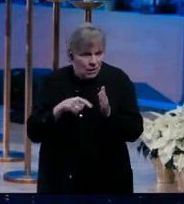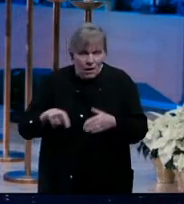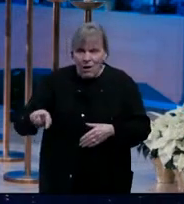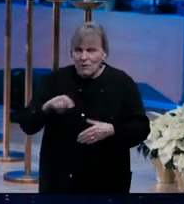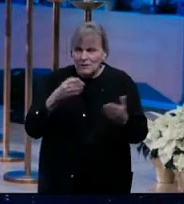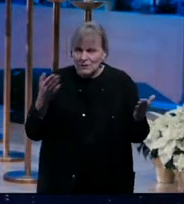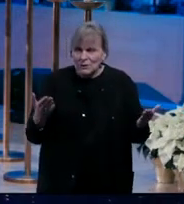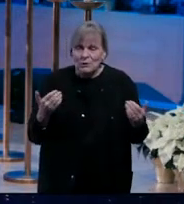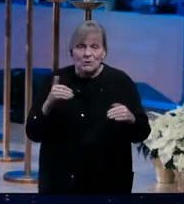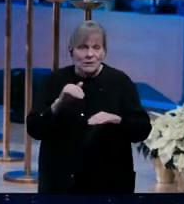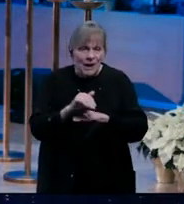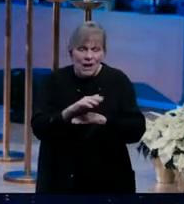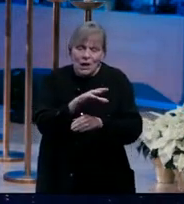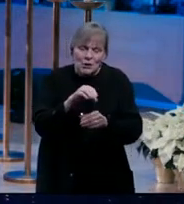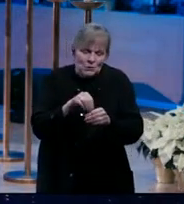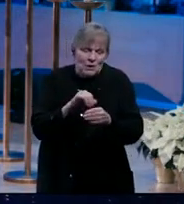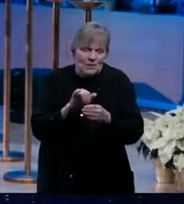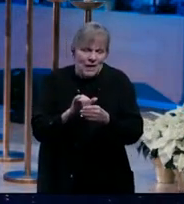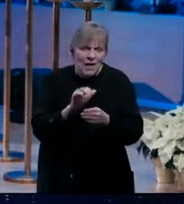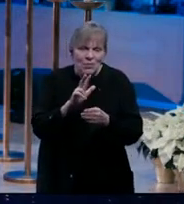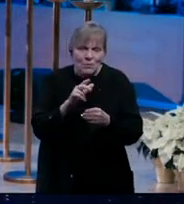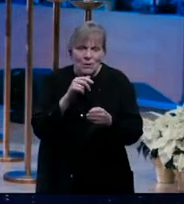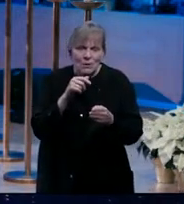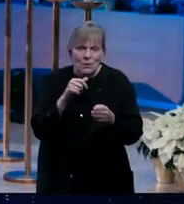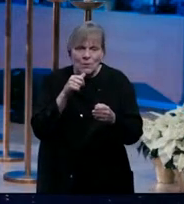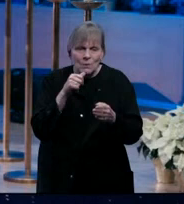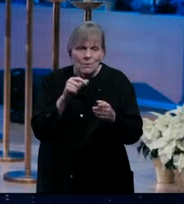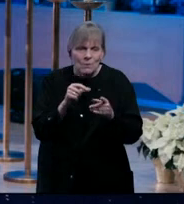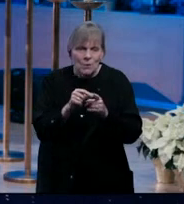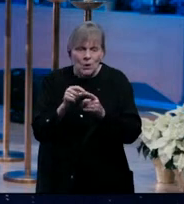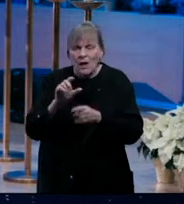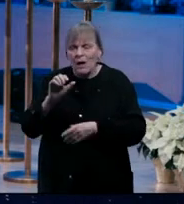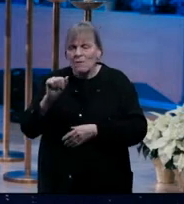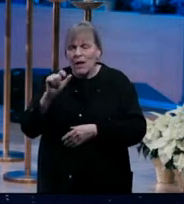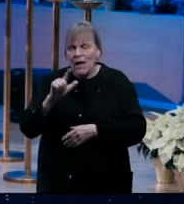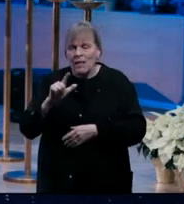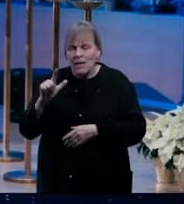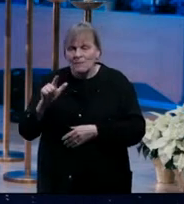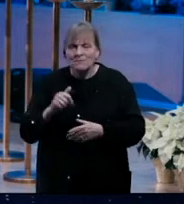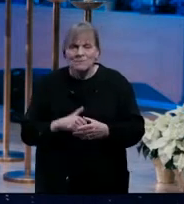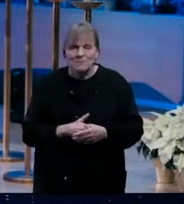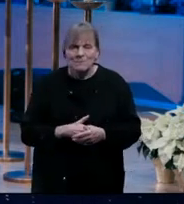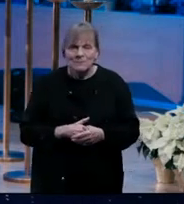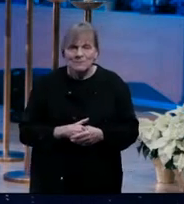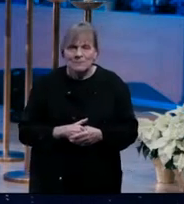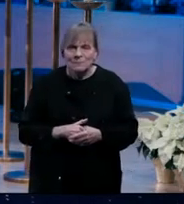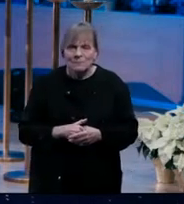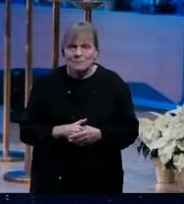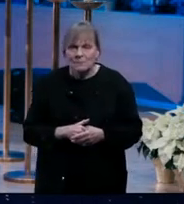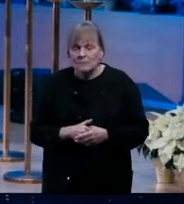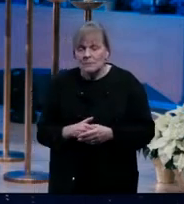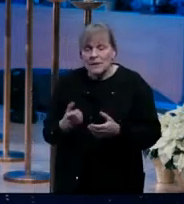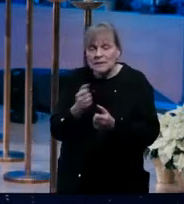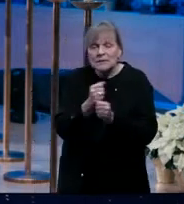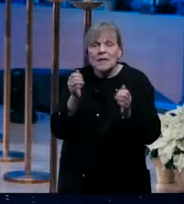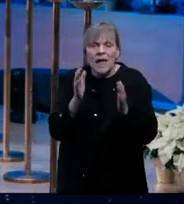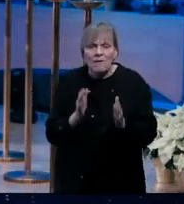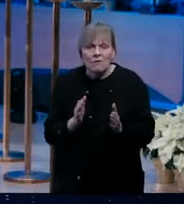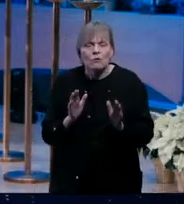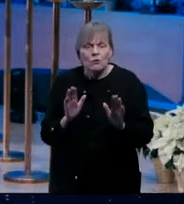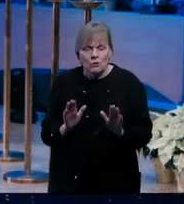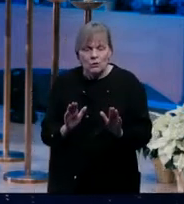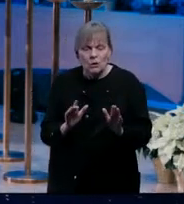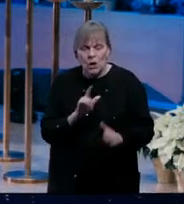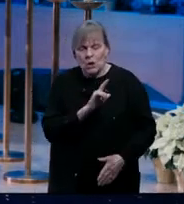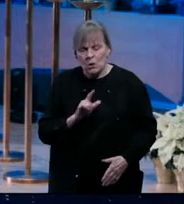one of us in here tonight is included in that three-letter word, all. The Savior, yes, the